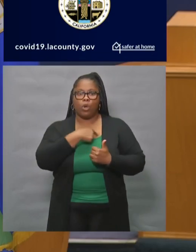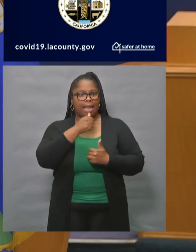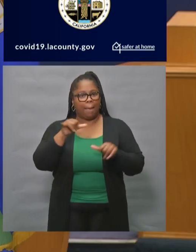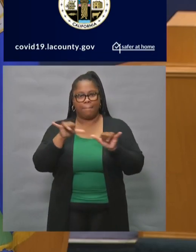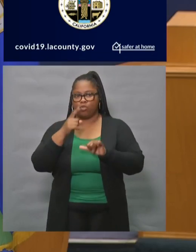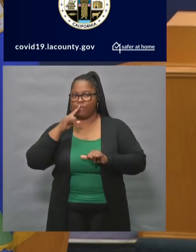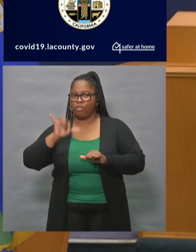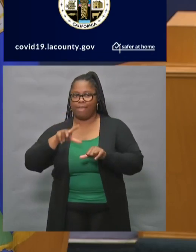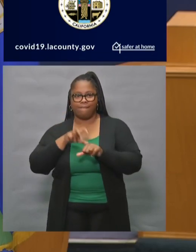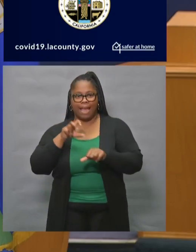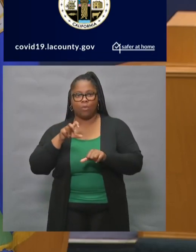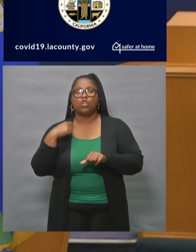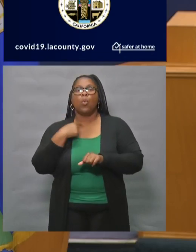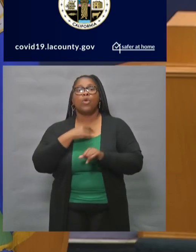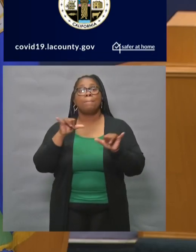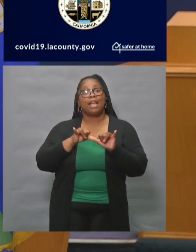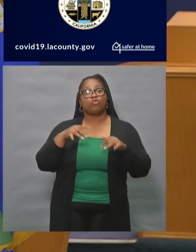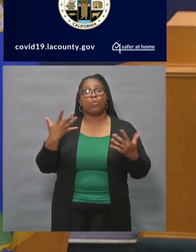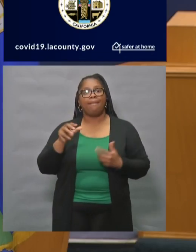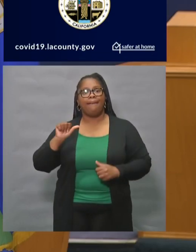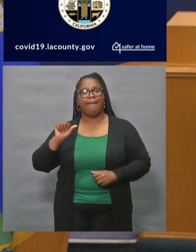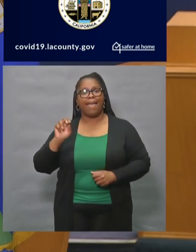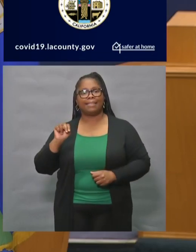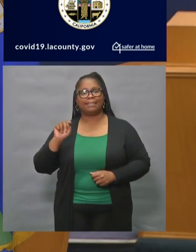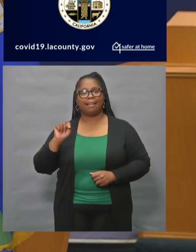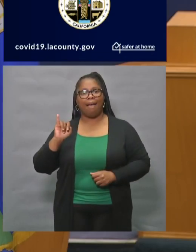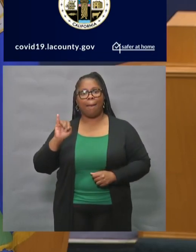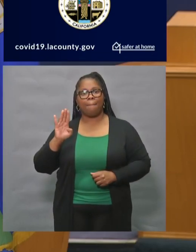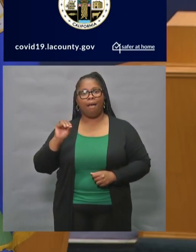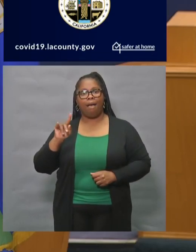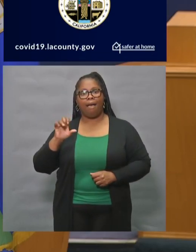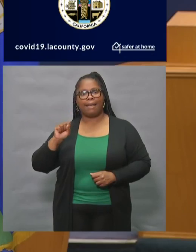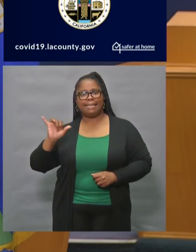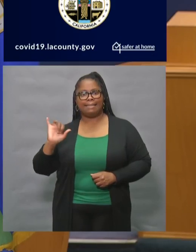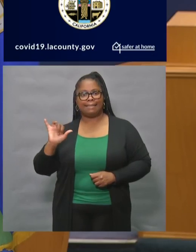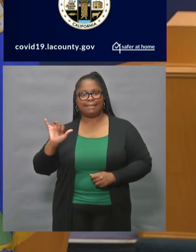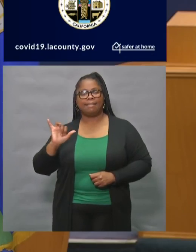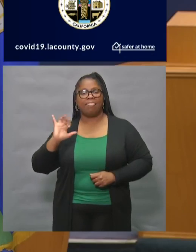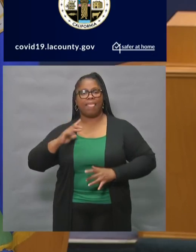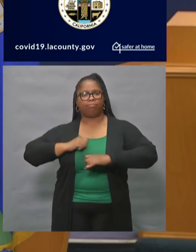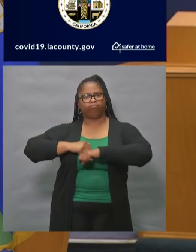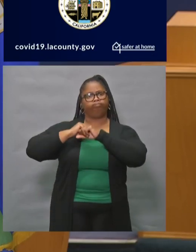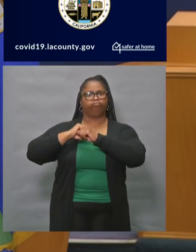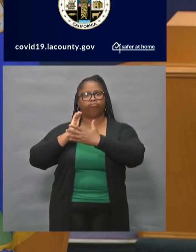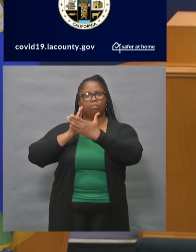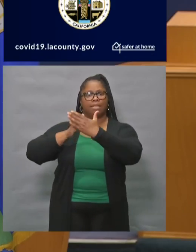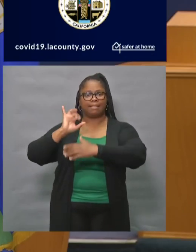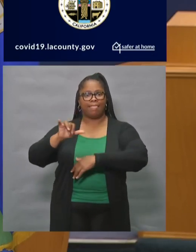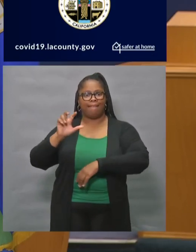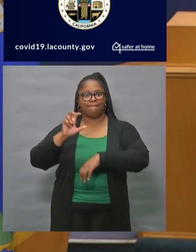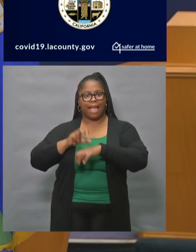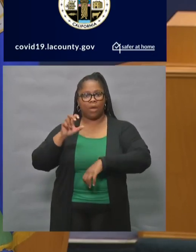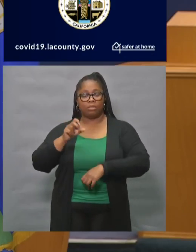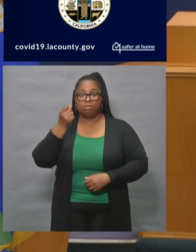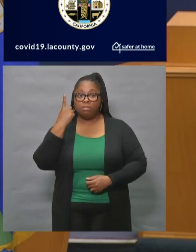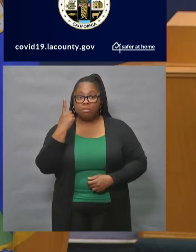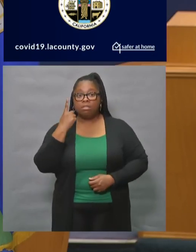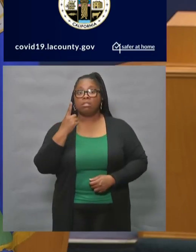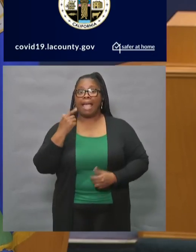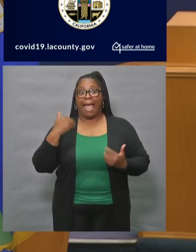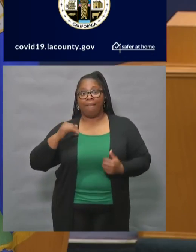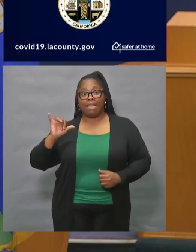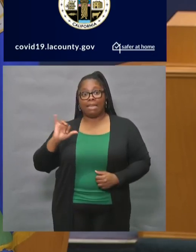the antibodies to the virus. Until we have more information that tells us whether or not having antibodies offers you a lot of